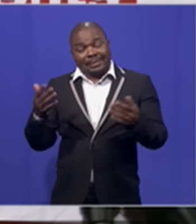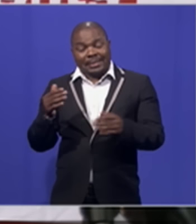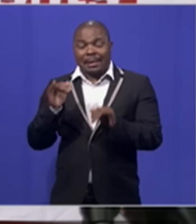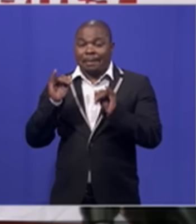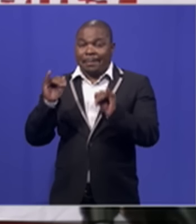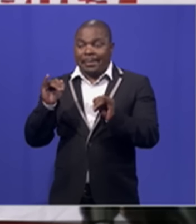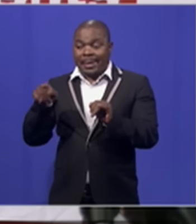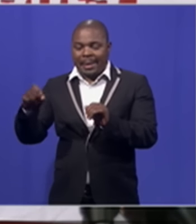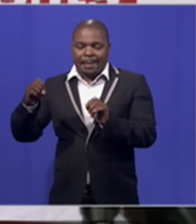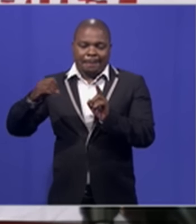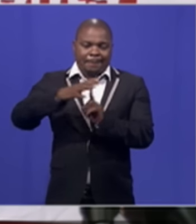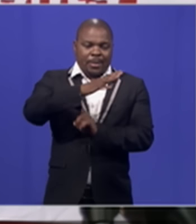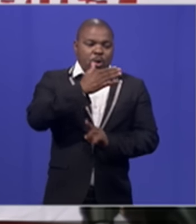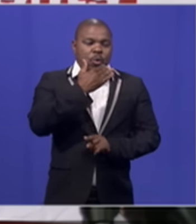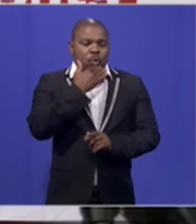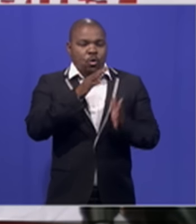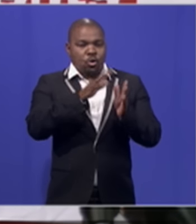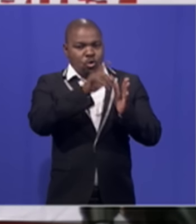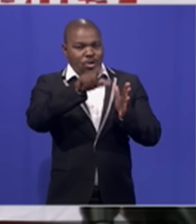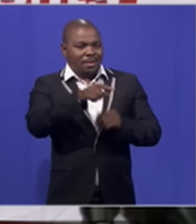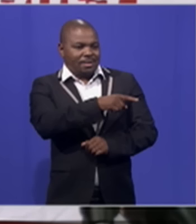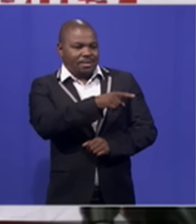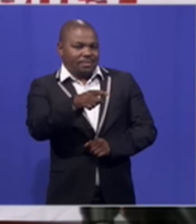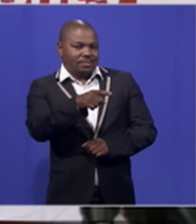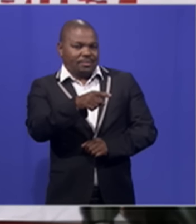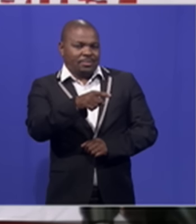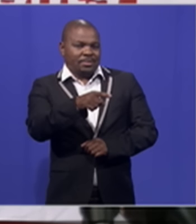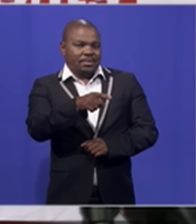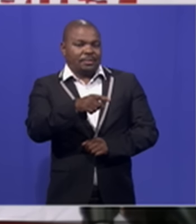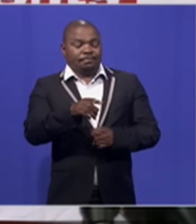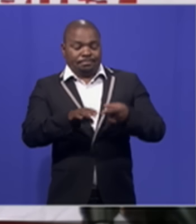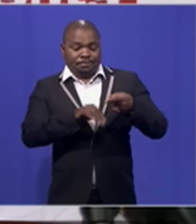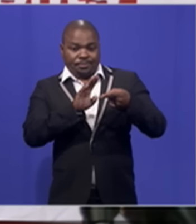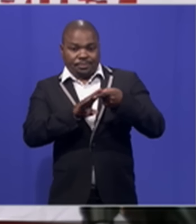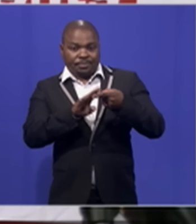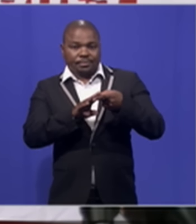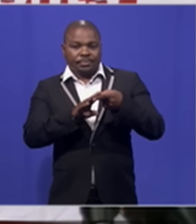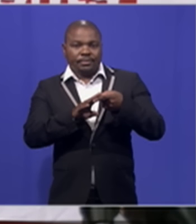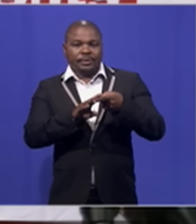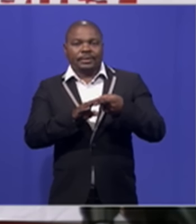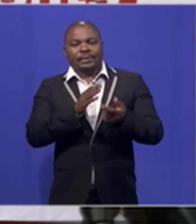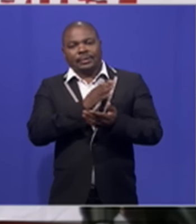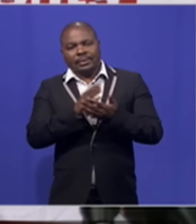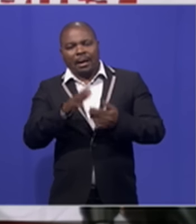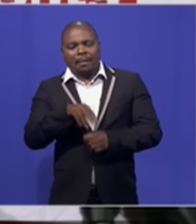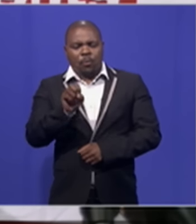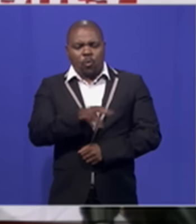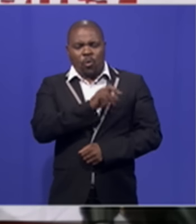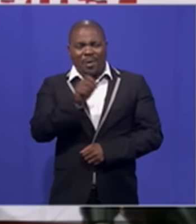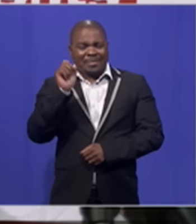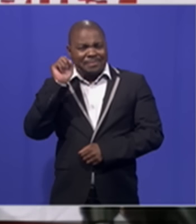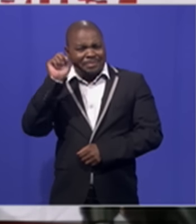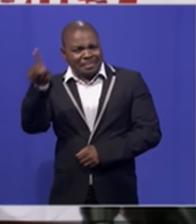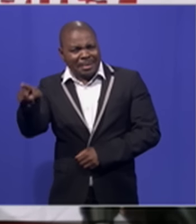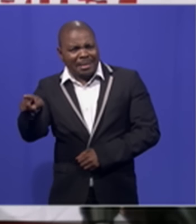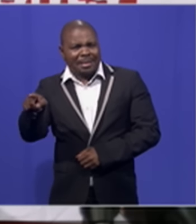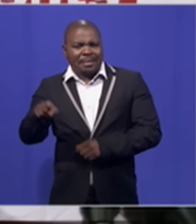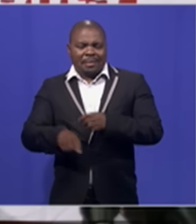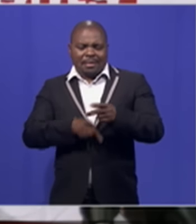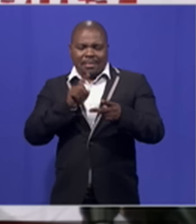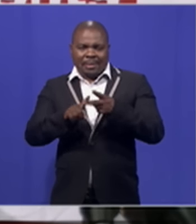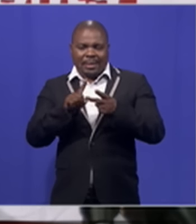affected learners are compelled to 1. Walk long and often unsafe distance